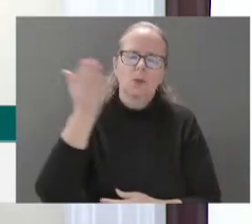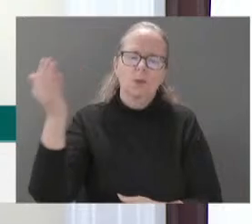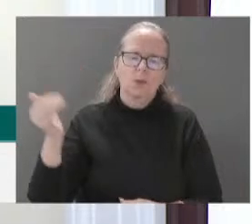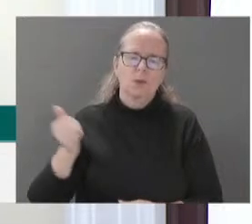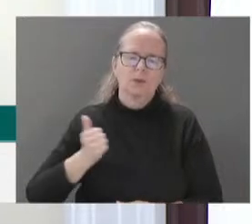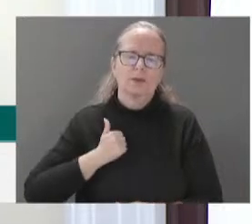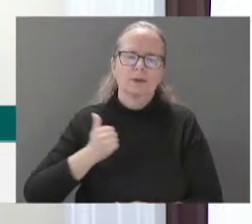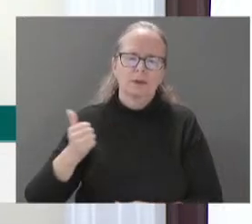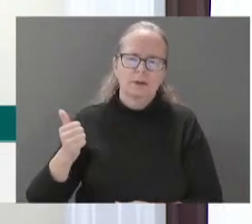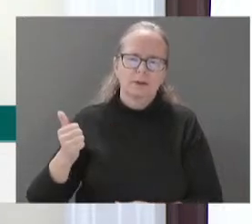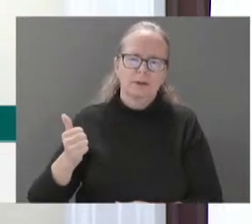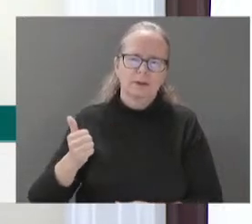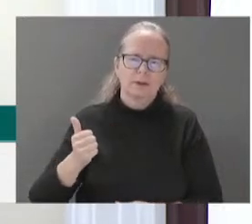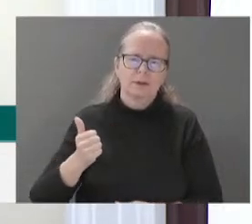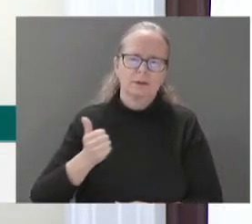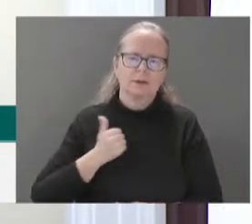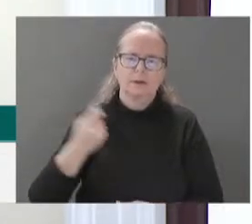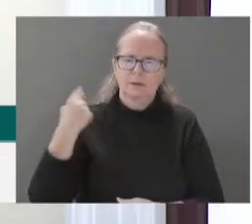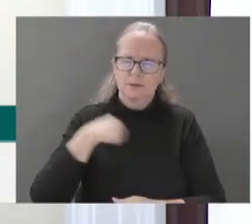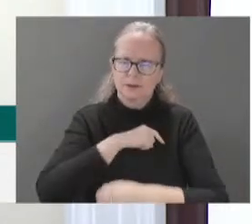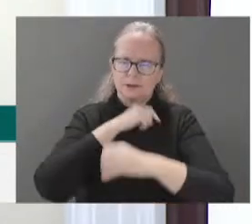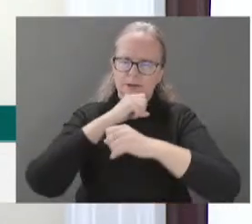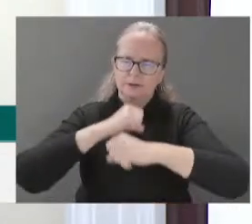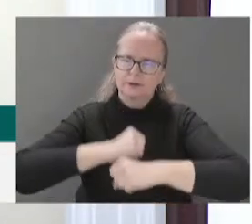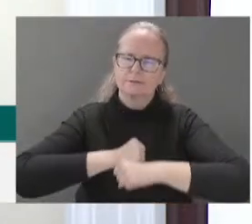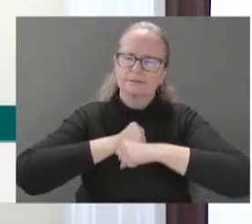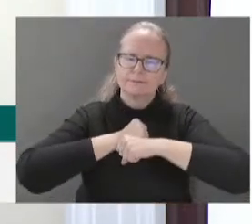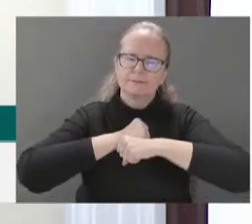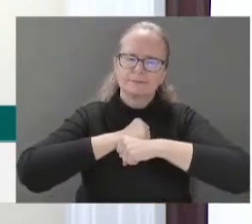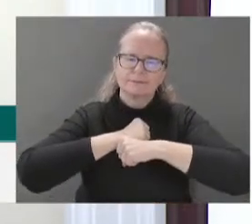can we stand